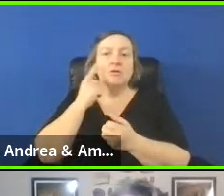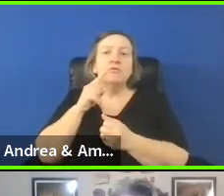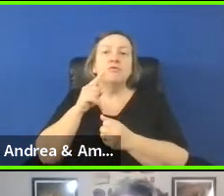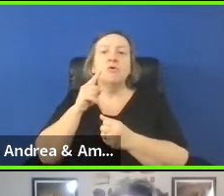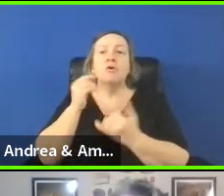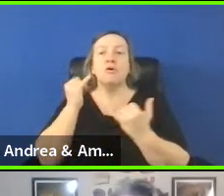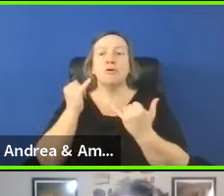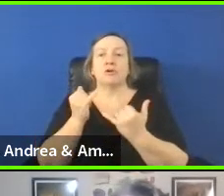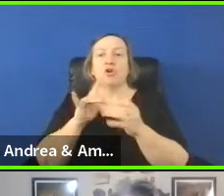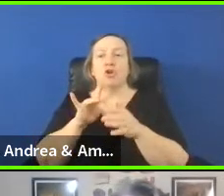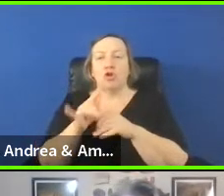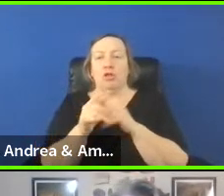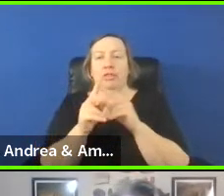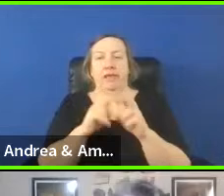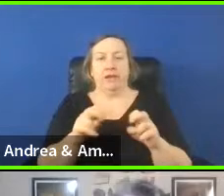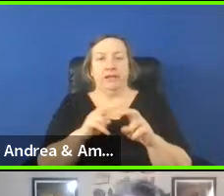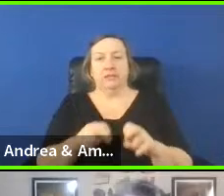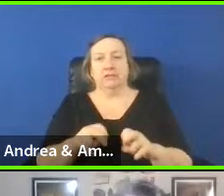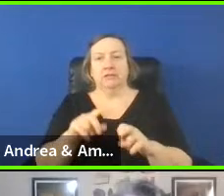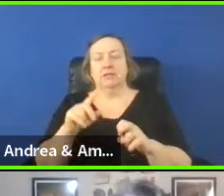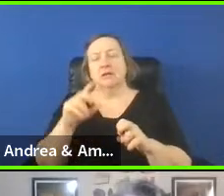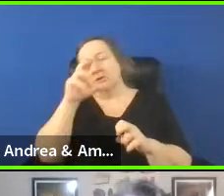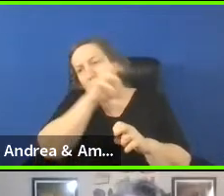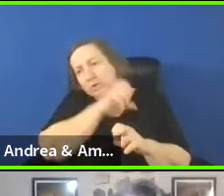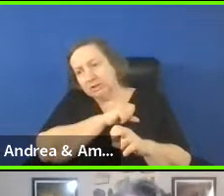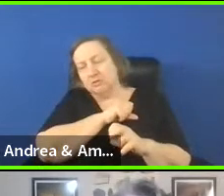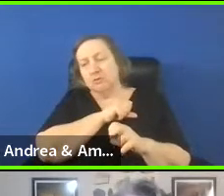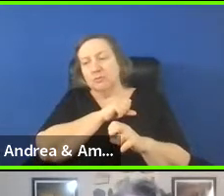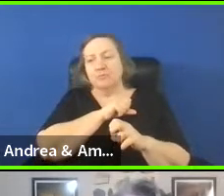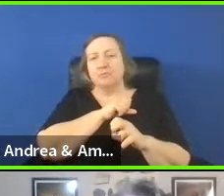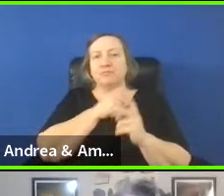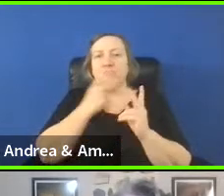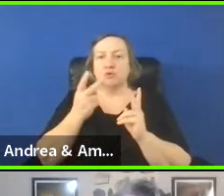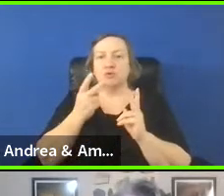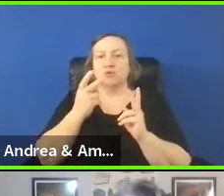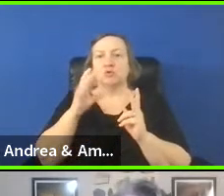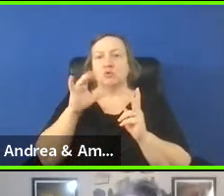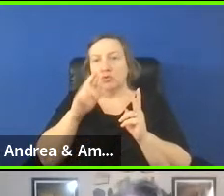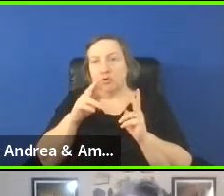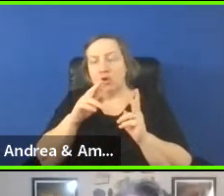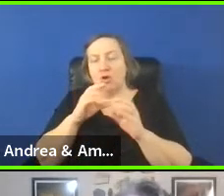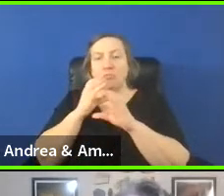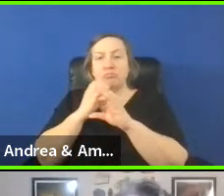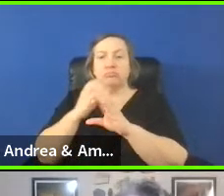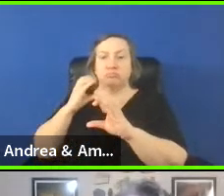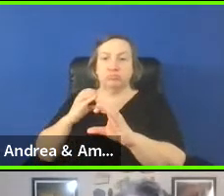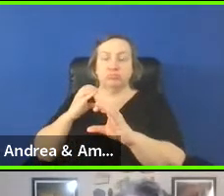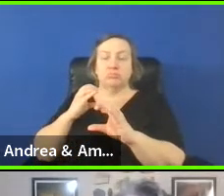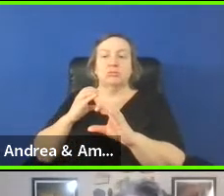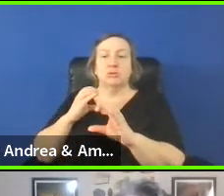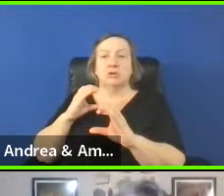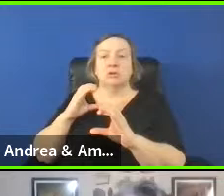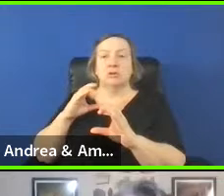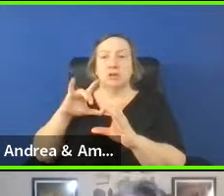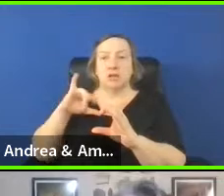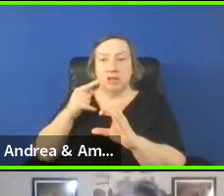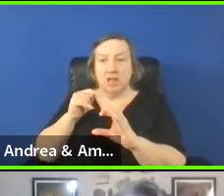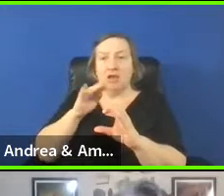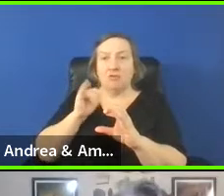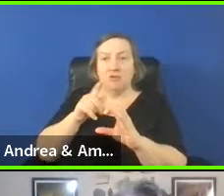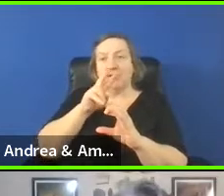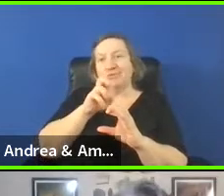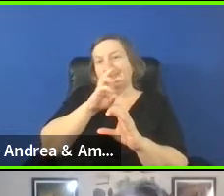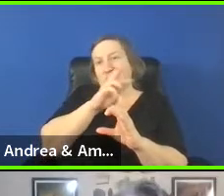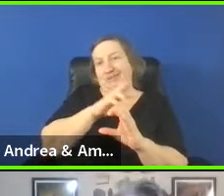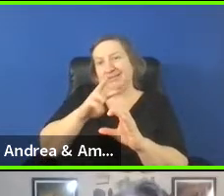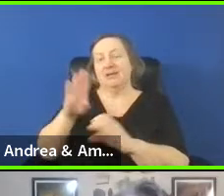of this early analysis, it's assumed that a two-car consist of light rail can carry up to 266 people, and